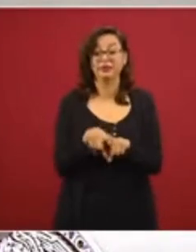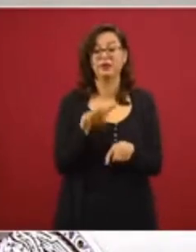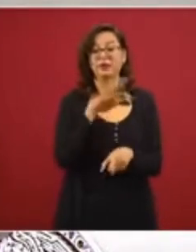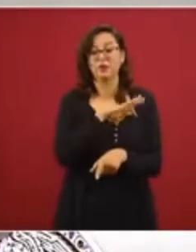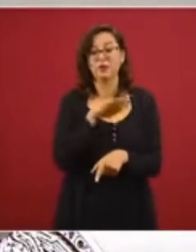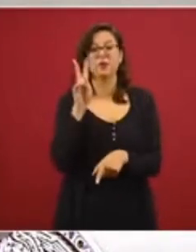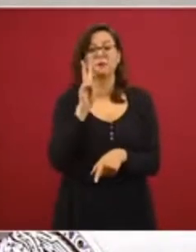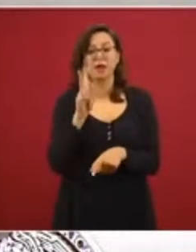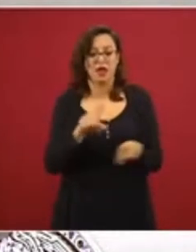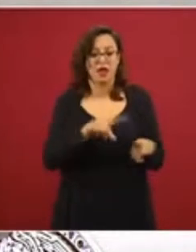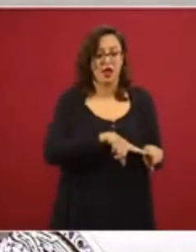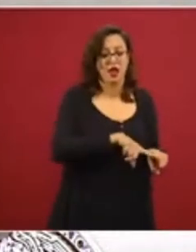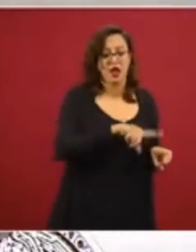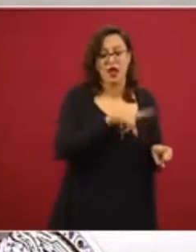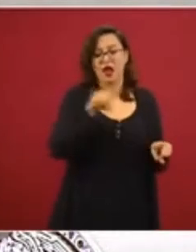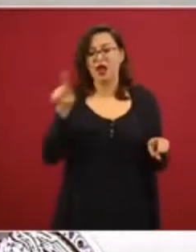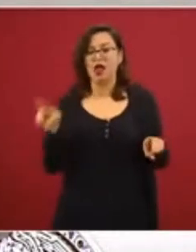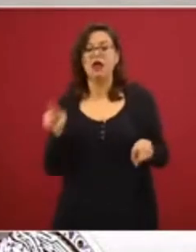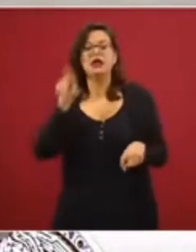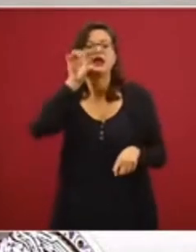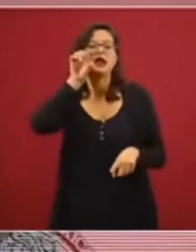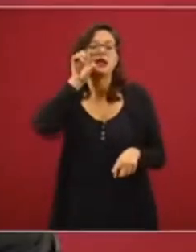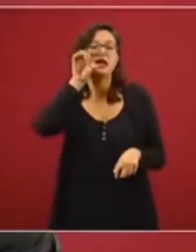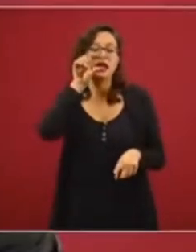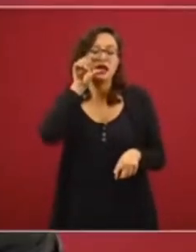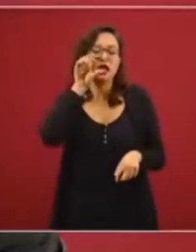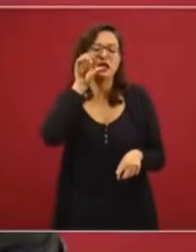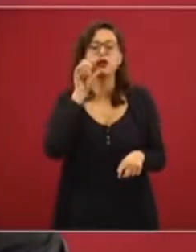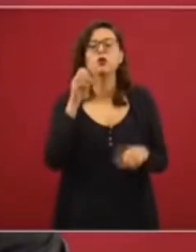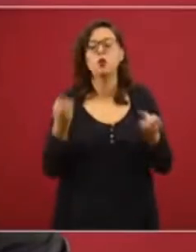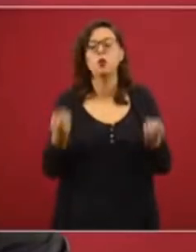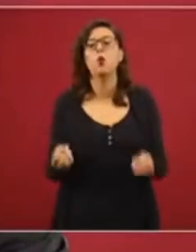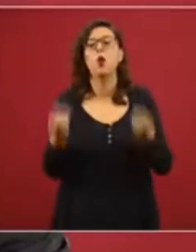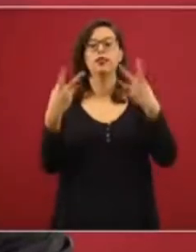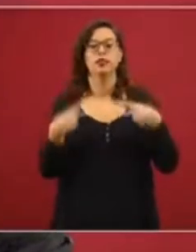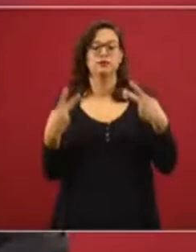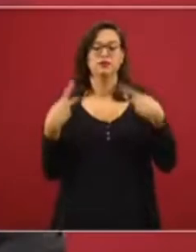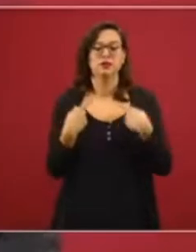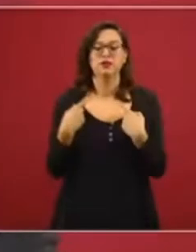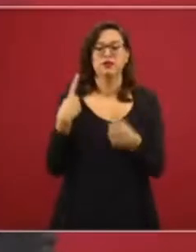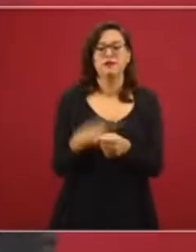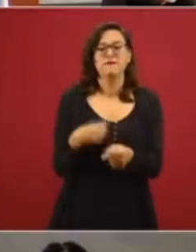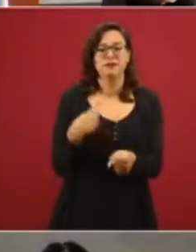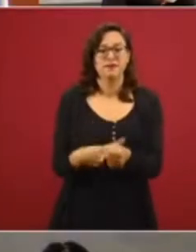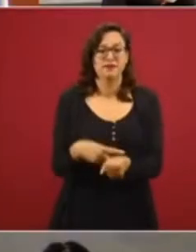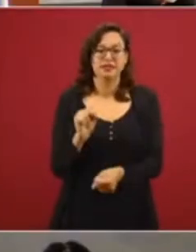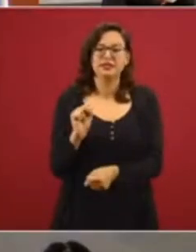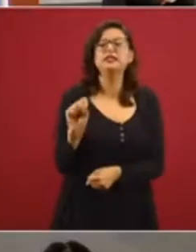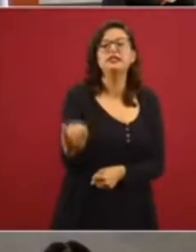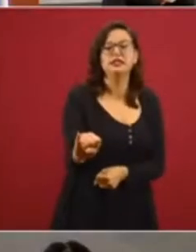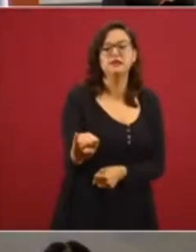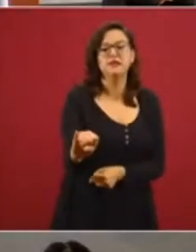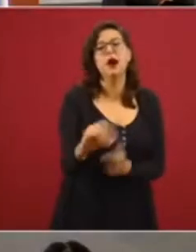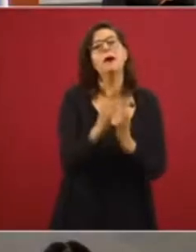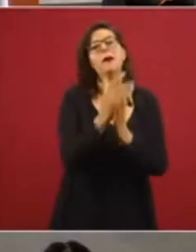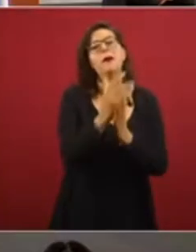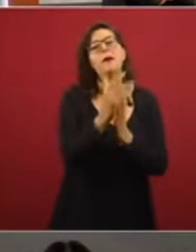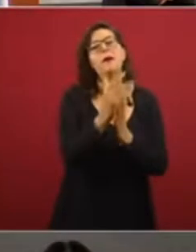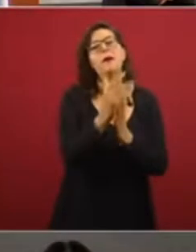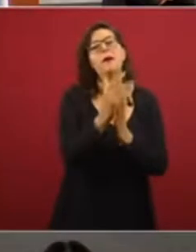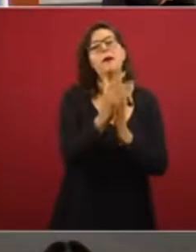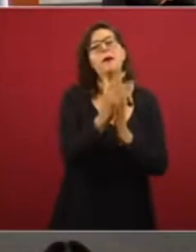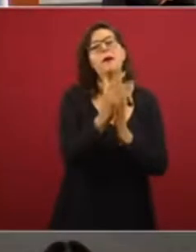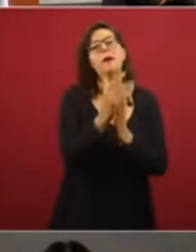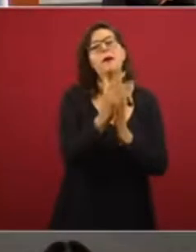línea, que es la línea del porcentaje que resultan positivas. Y se ve que va disminuyendo el porcentaje que resultan positivas.